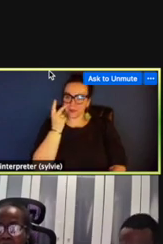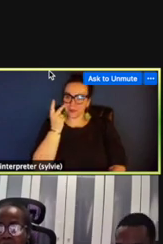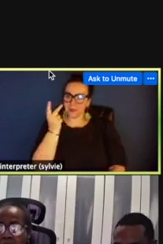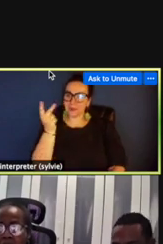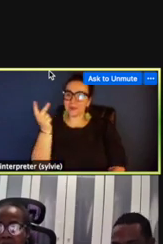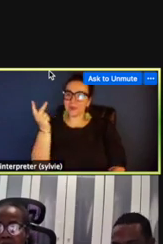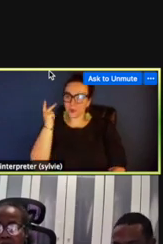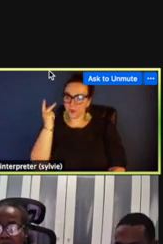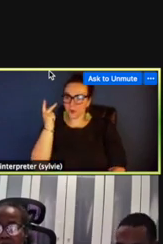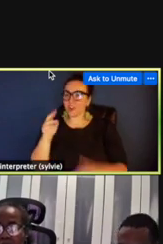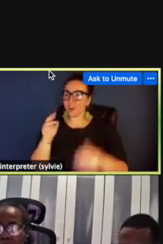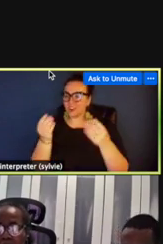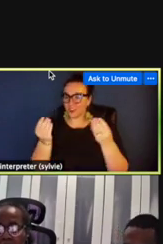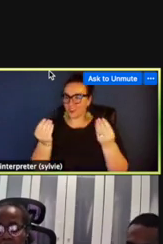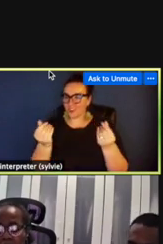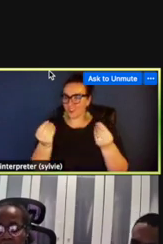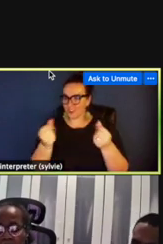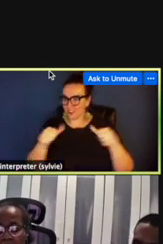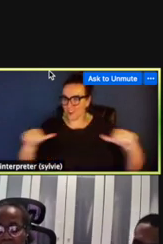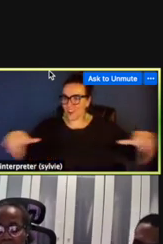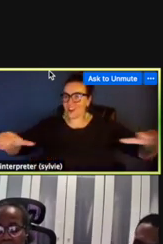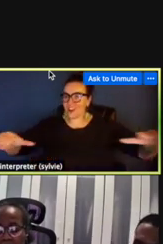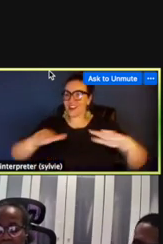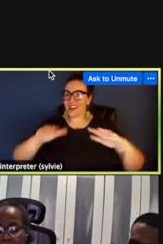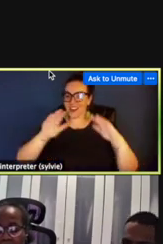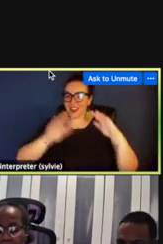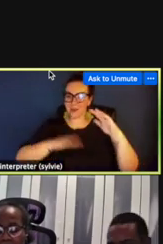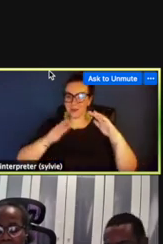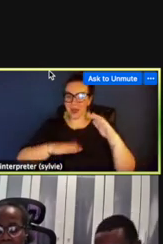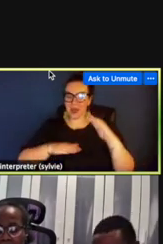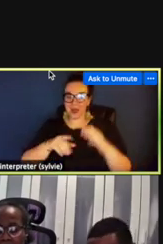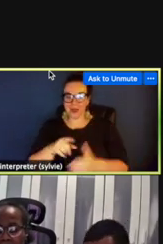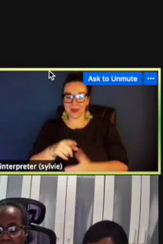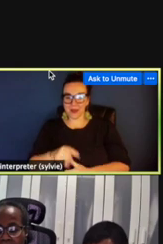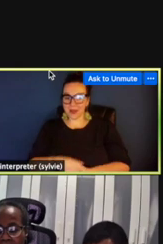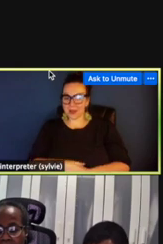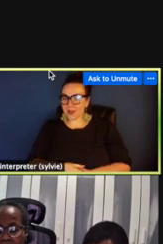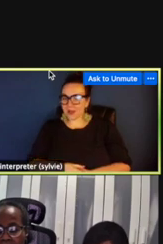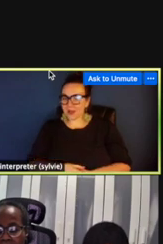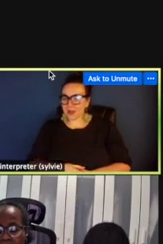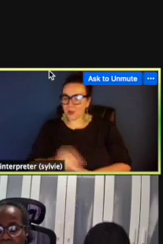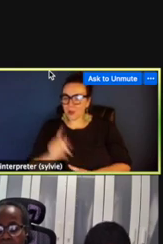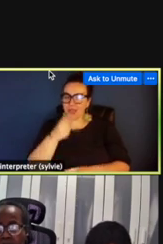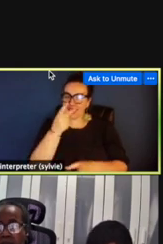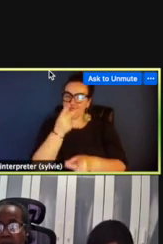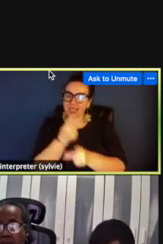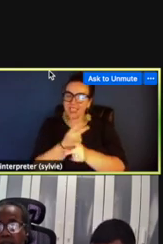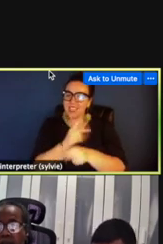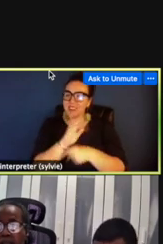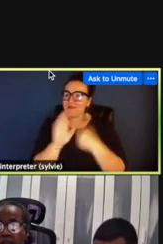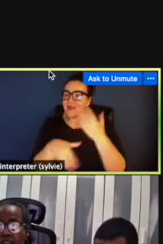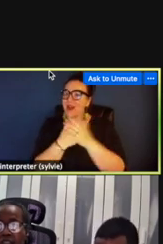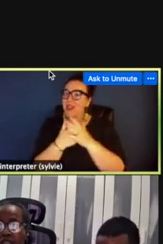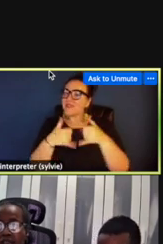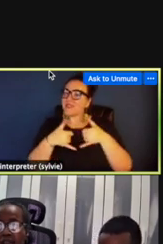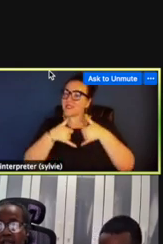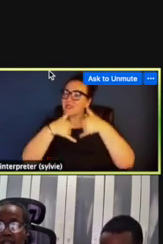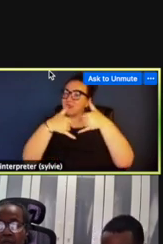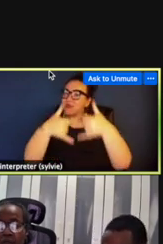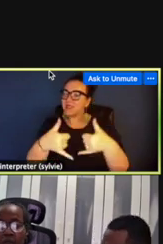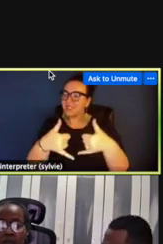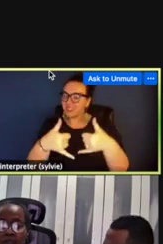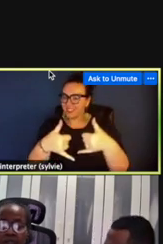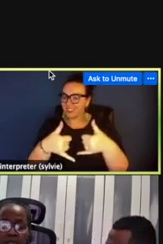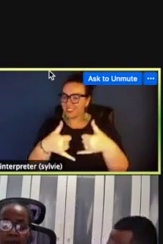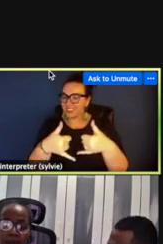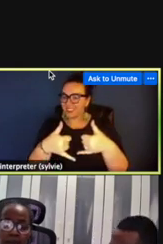garden. And the bottom picture is where he keep all his awards. Okay. And just to add